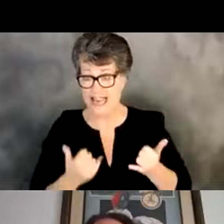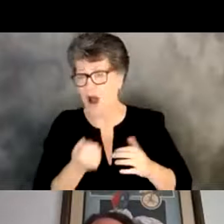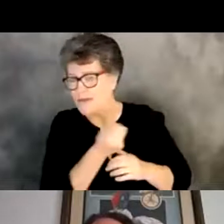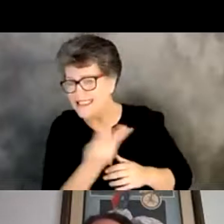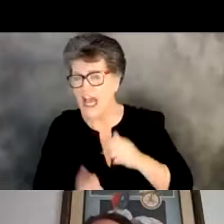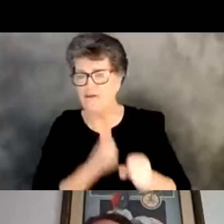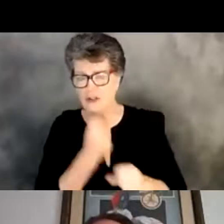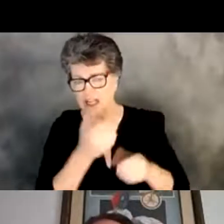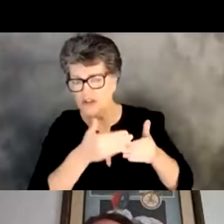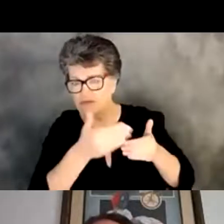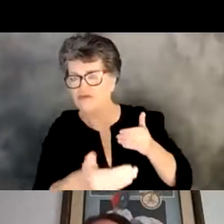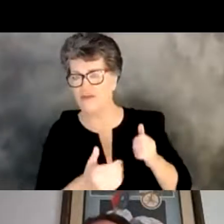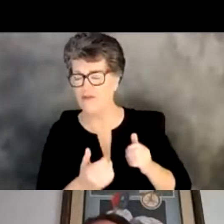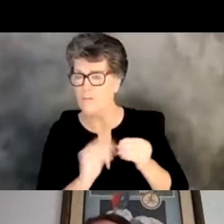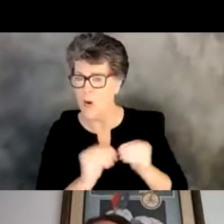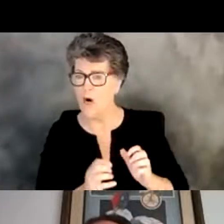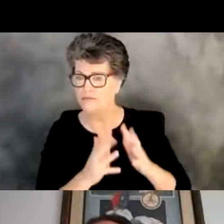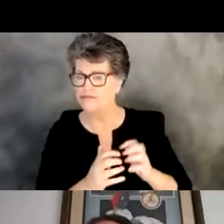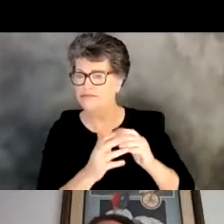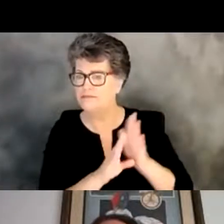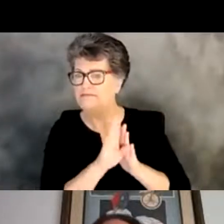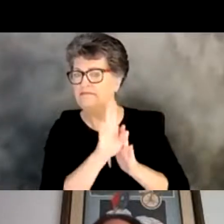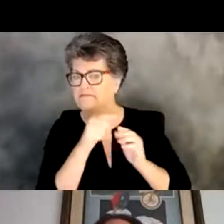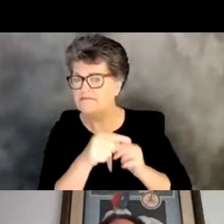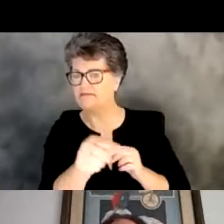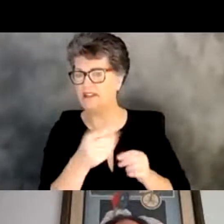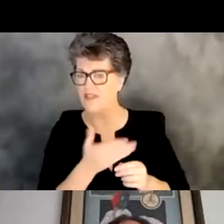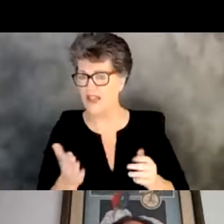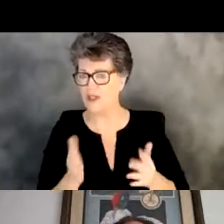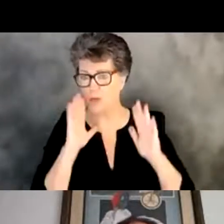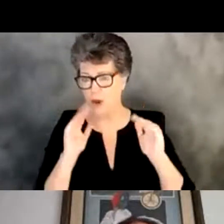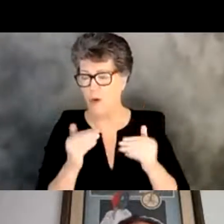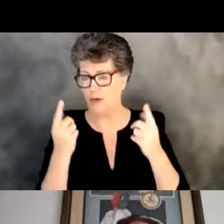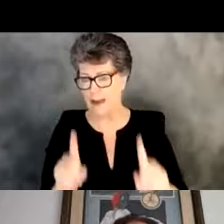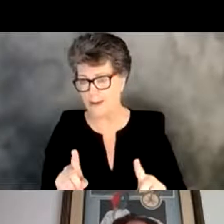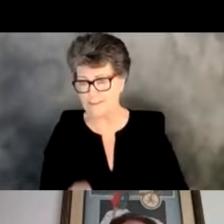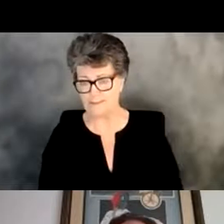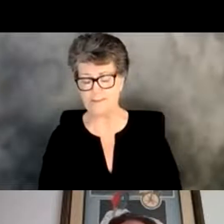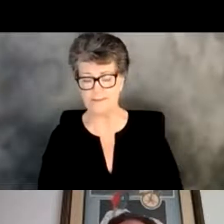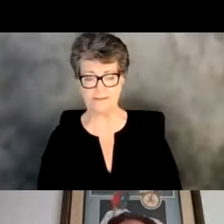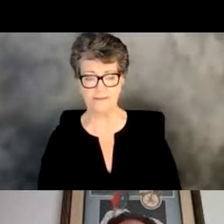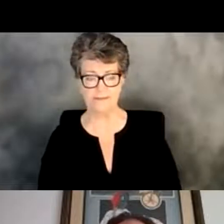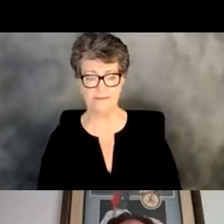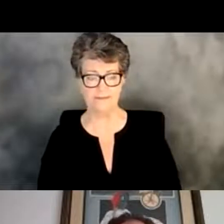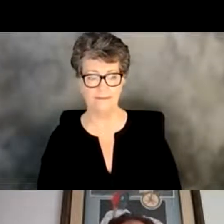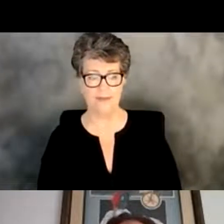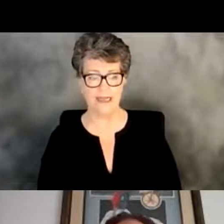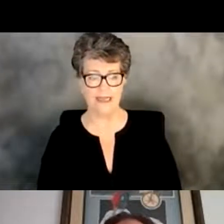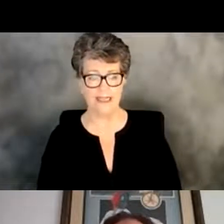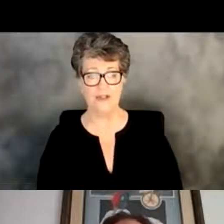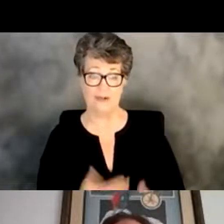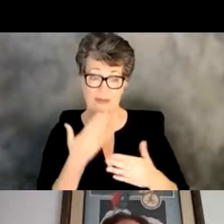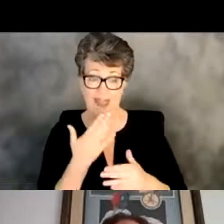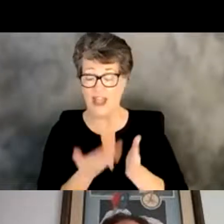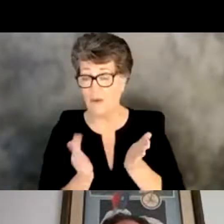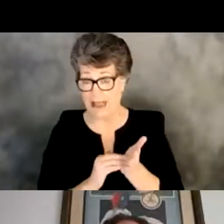further implementation of so many of the things that we hoped would come to pass as a result of the master plan for aging. So thank you again